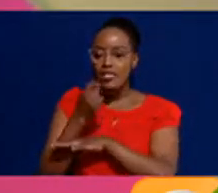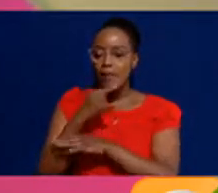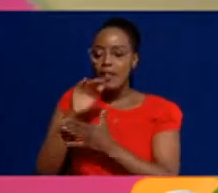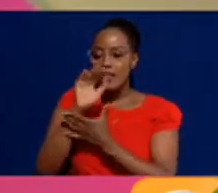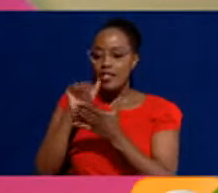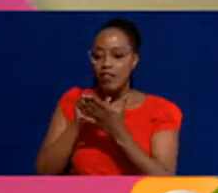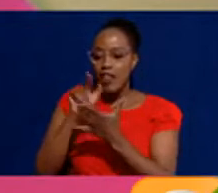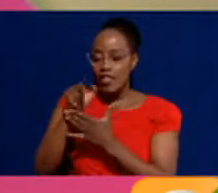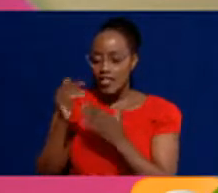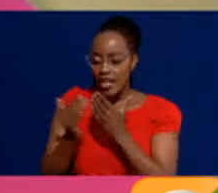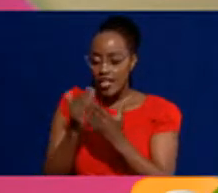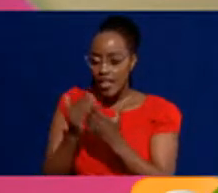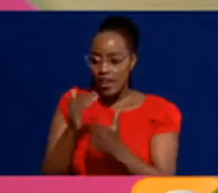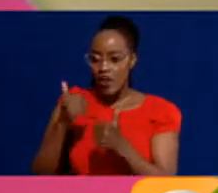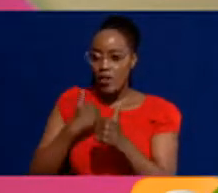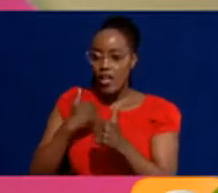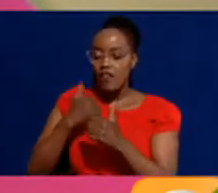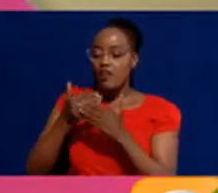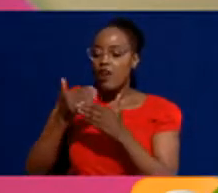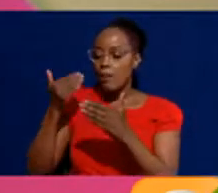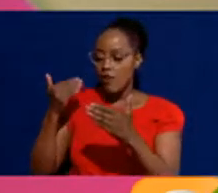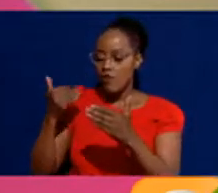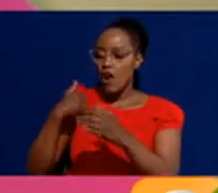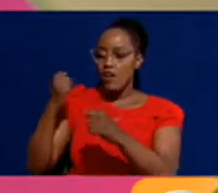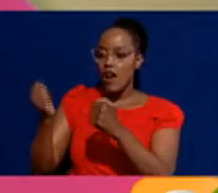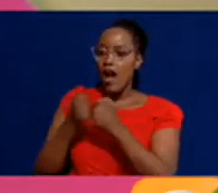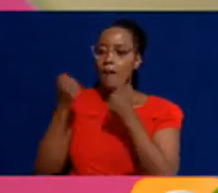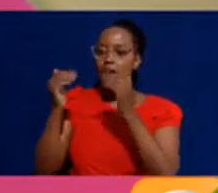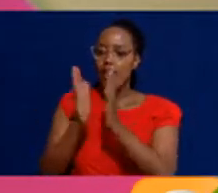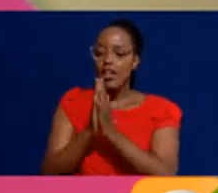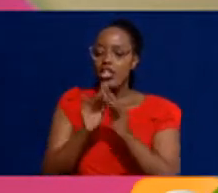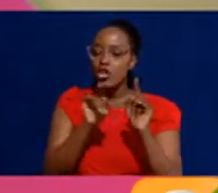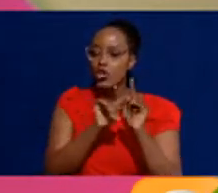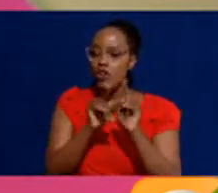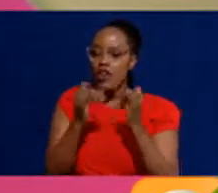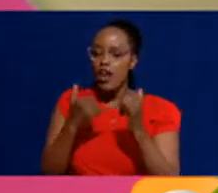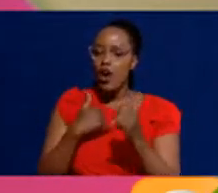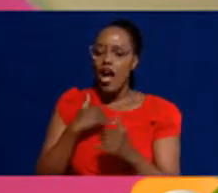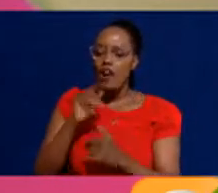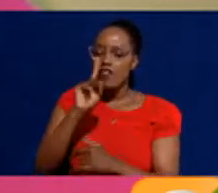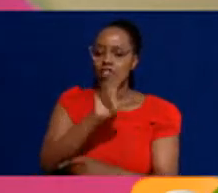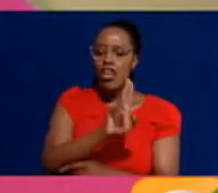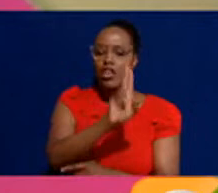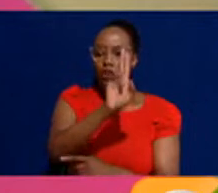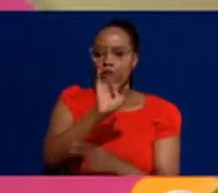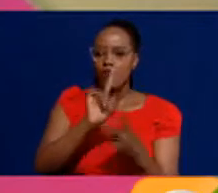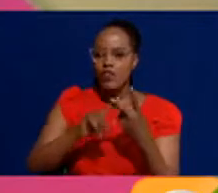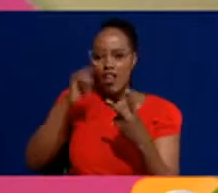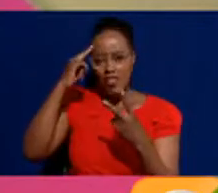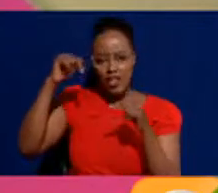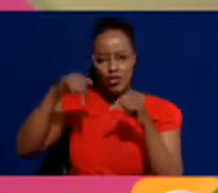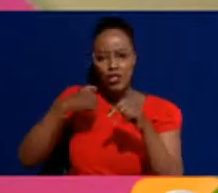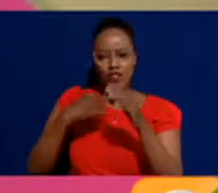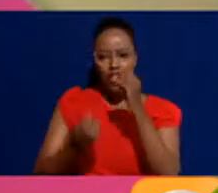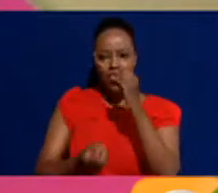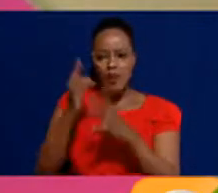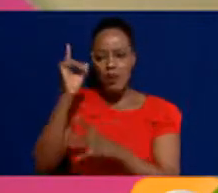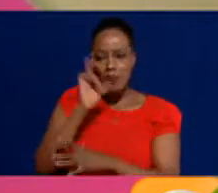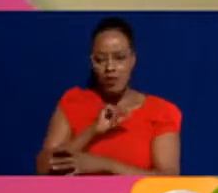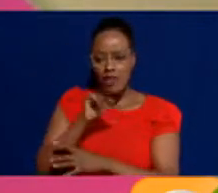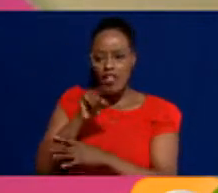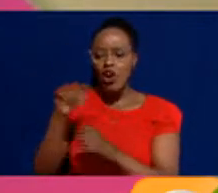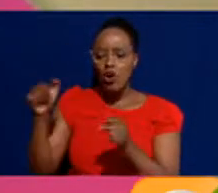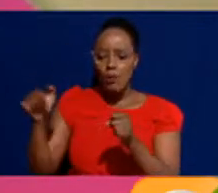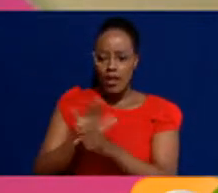course, KNH is one that has been there for quite some time. Currently now we have KU, and actually I think today they are launching their comprehensive